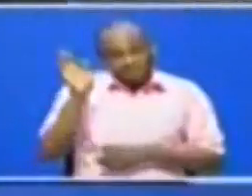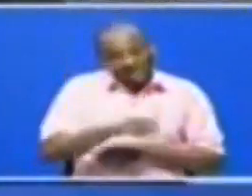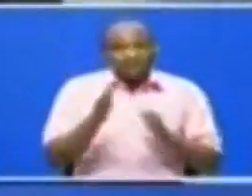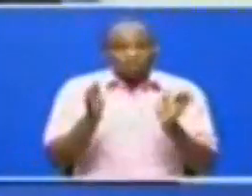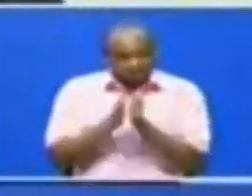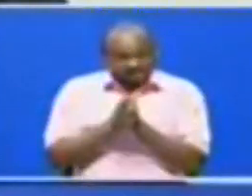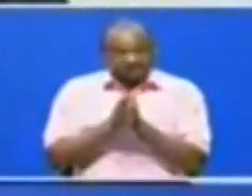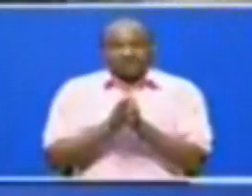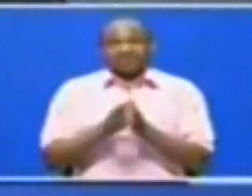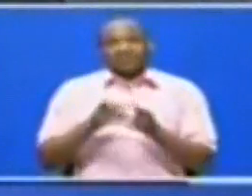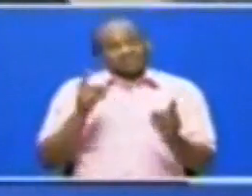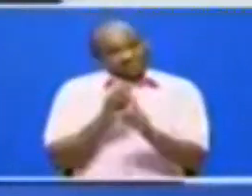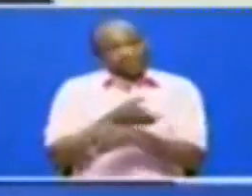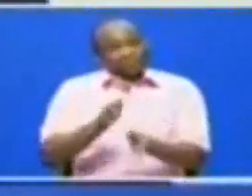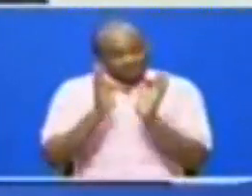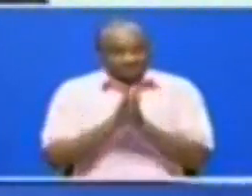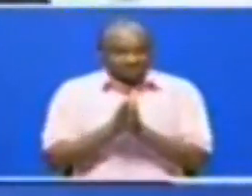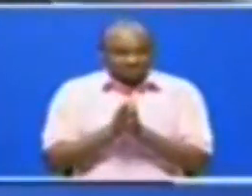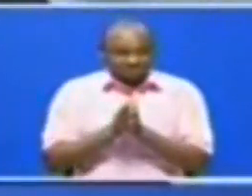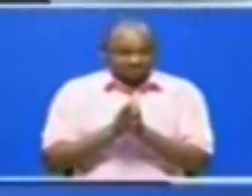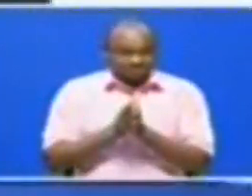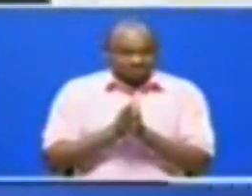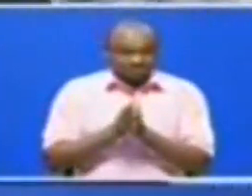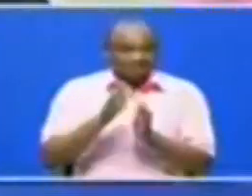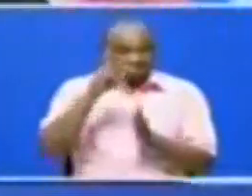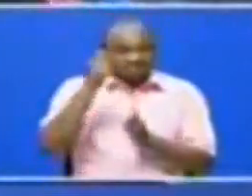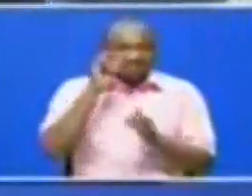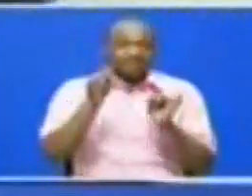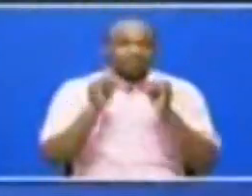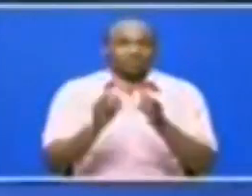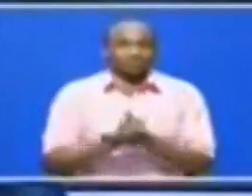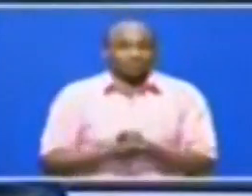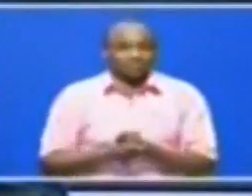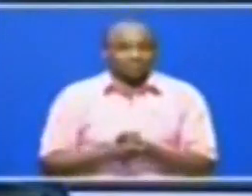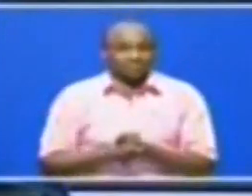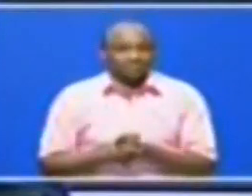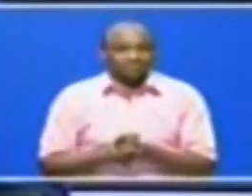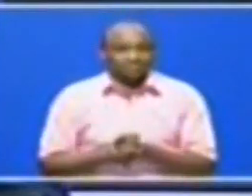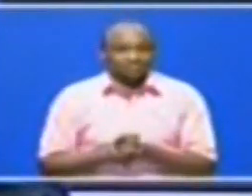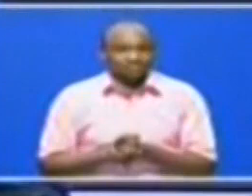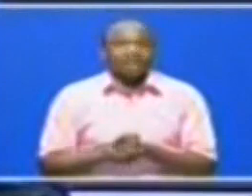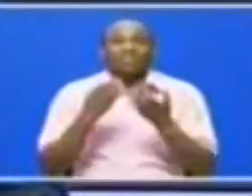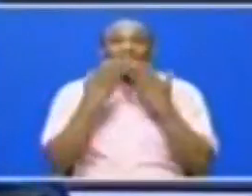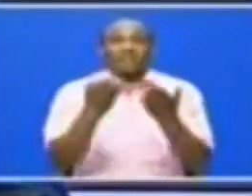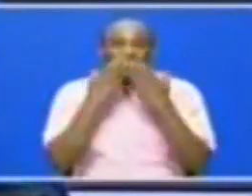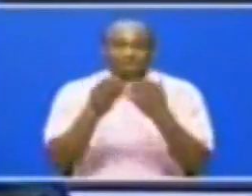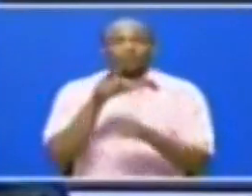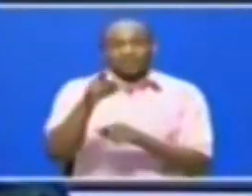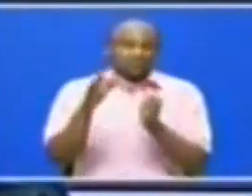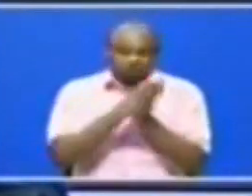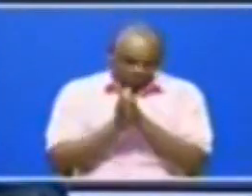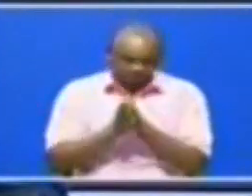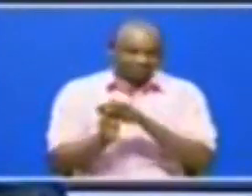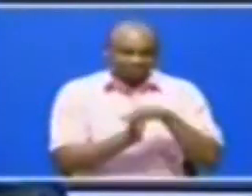very unfamiliar tunes. Mark Namaswa, KTN News. Thank you, Mark, for that report. Now,